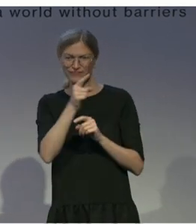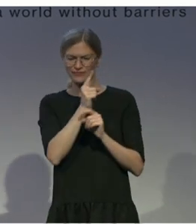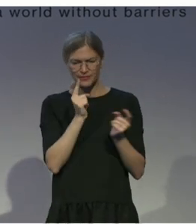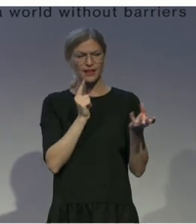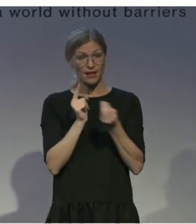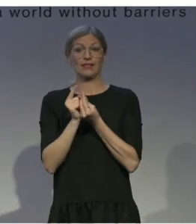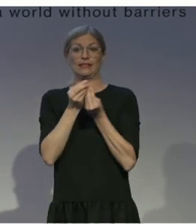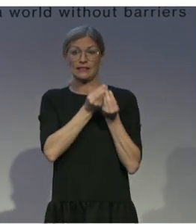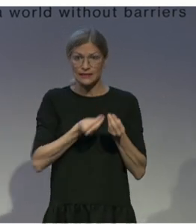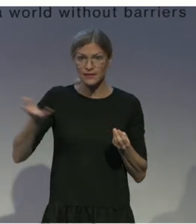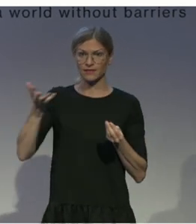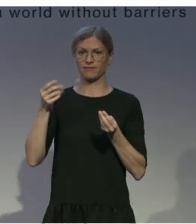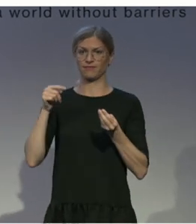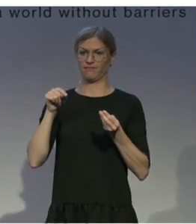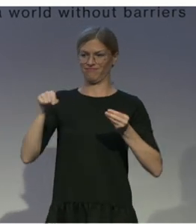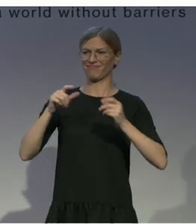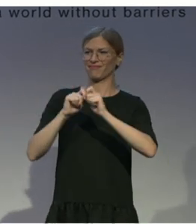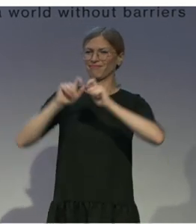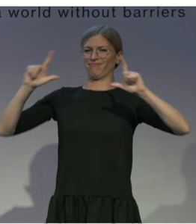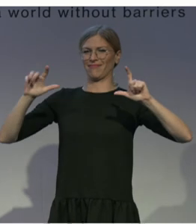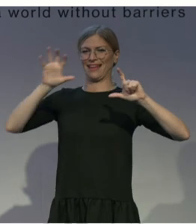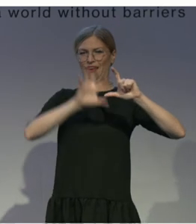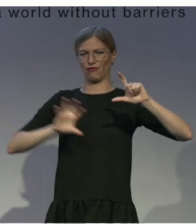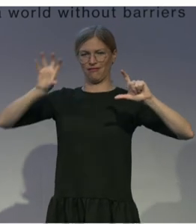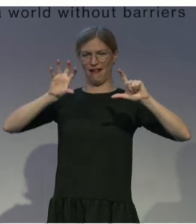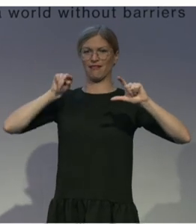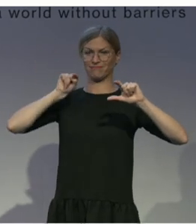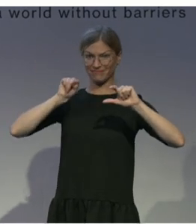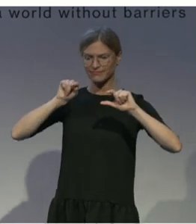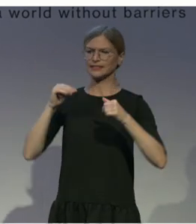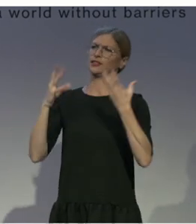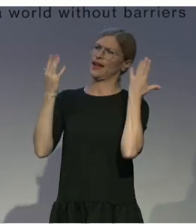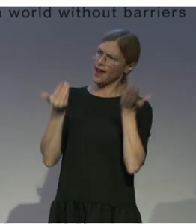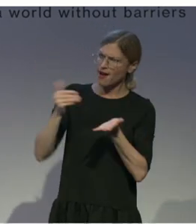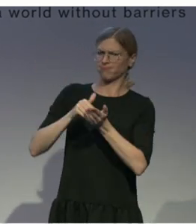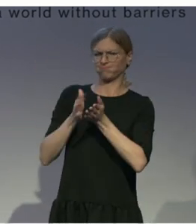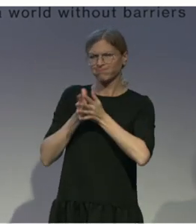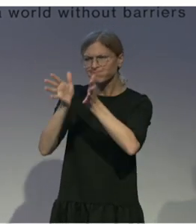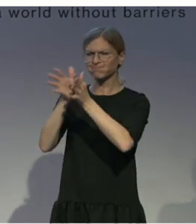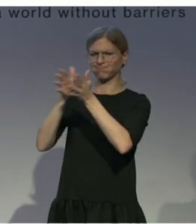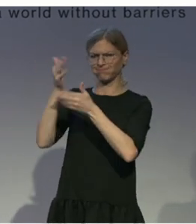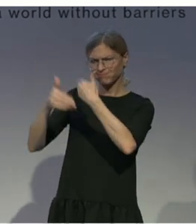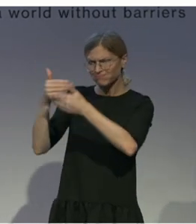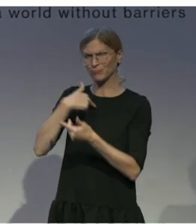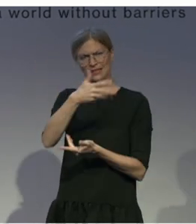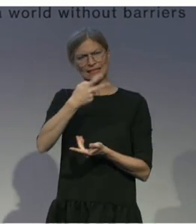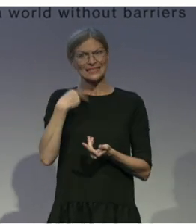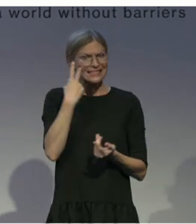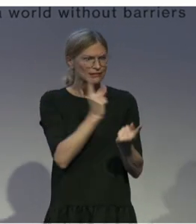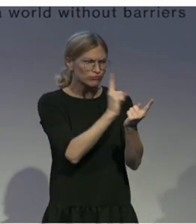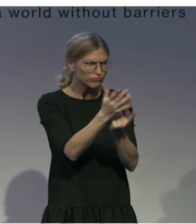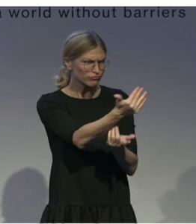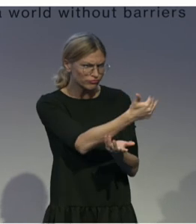in commune council meetings to see if they are to be addressed.